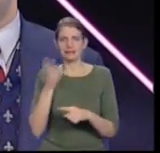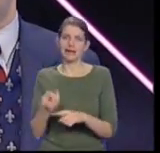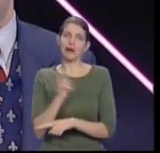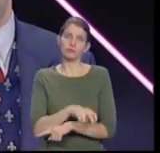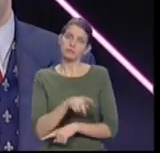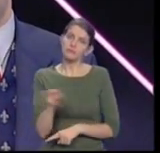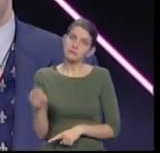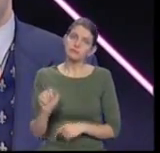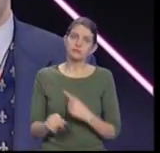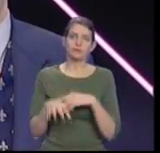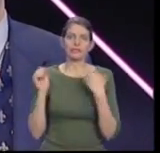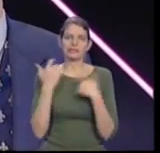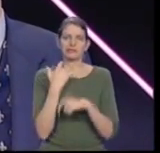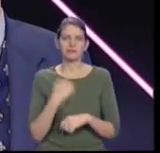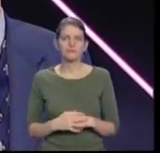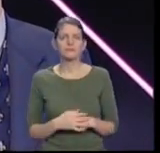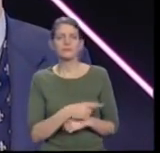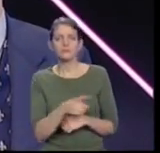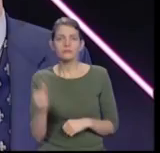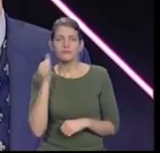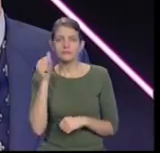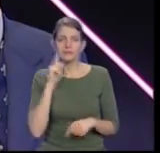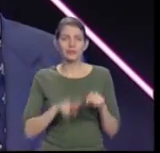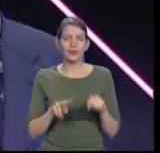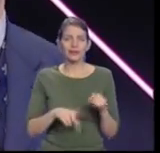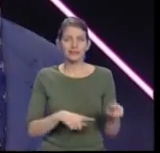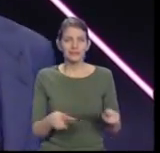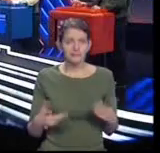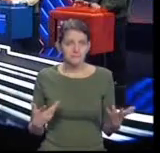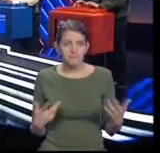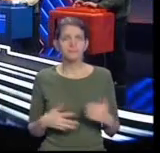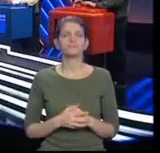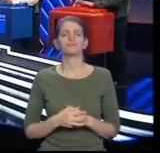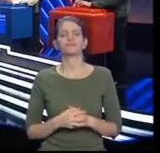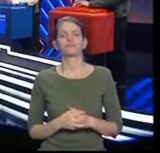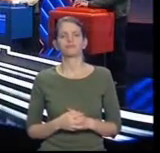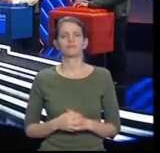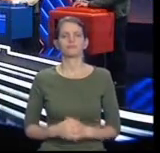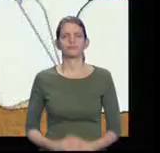Do you get the impression that you're doing jokes to no one? Here's the first catchphrase.